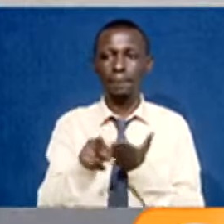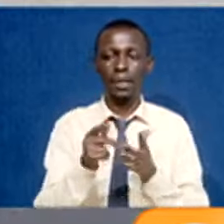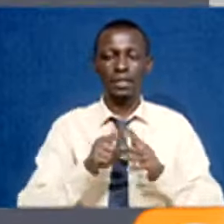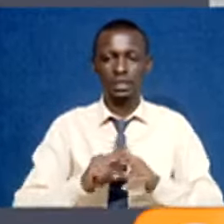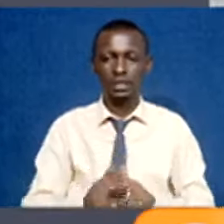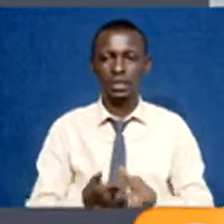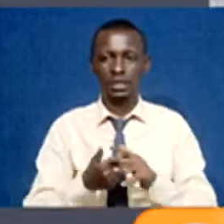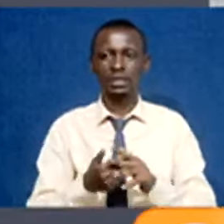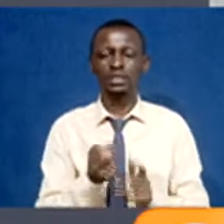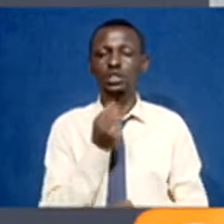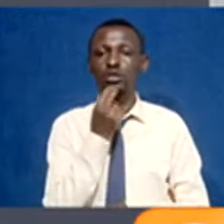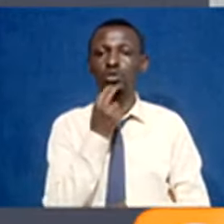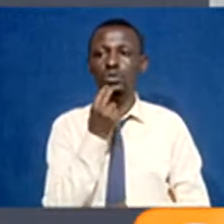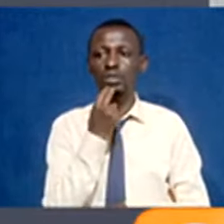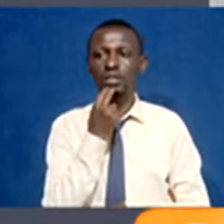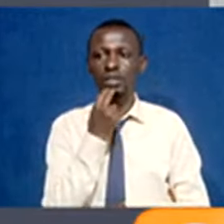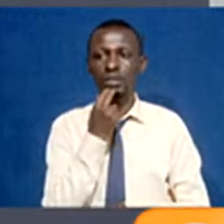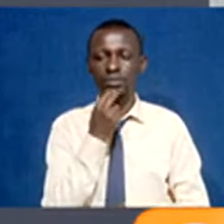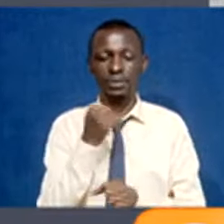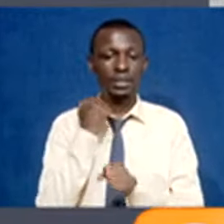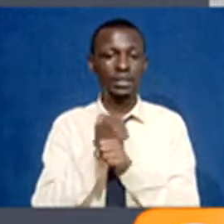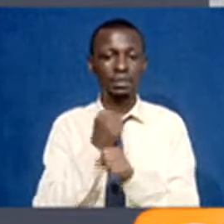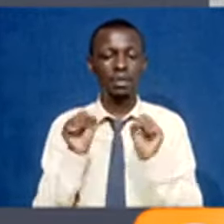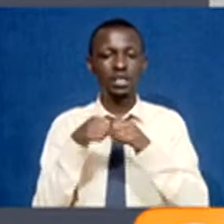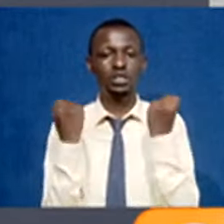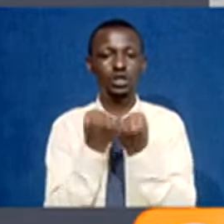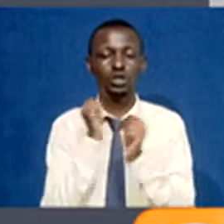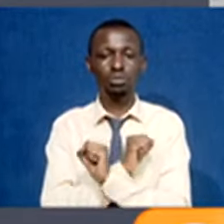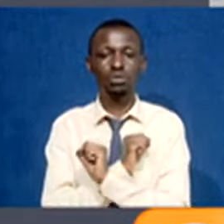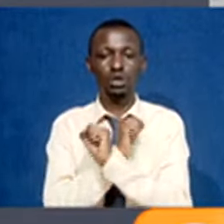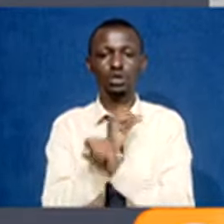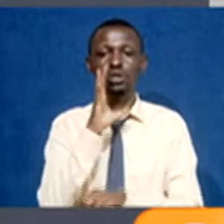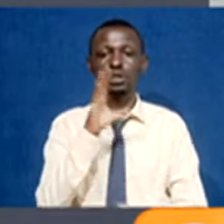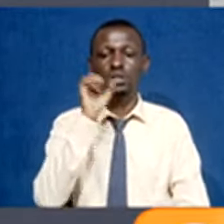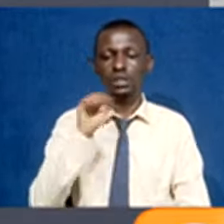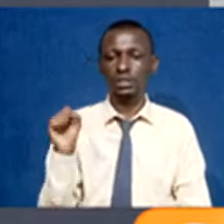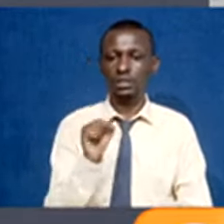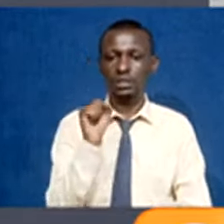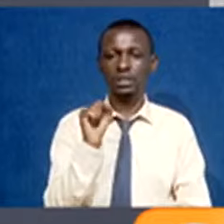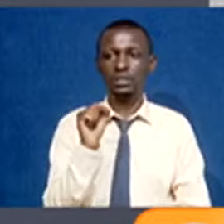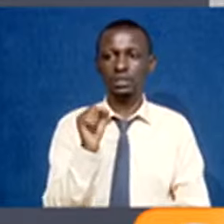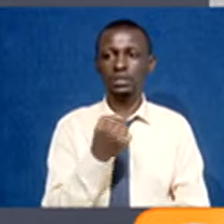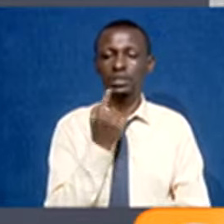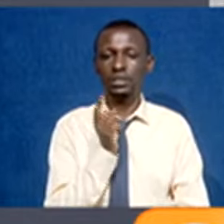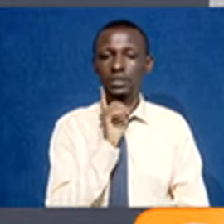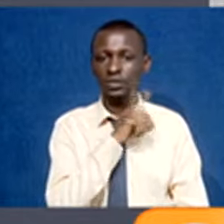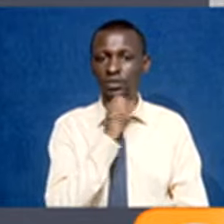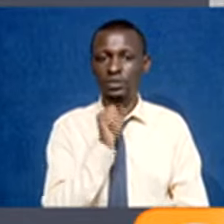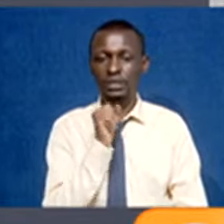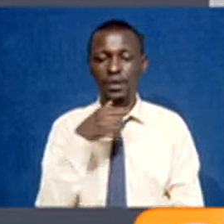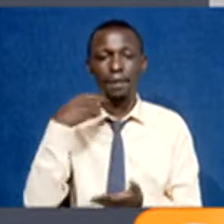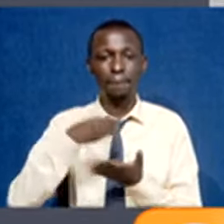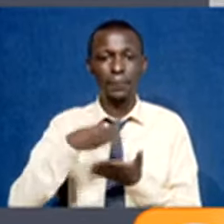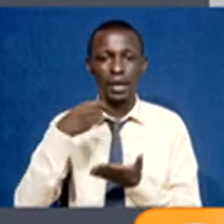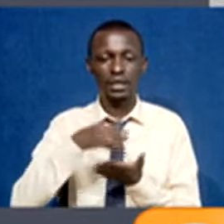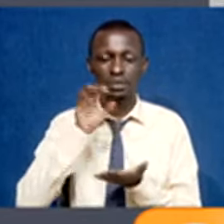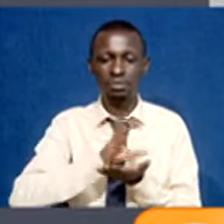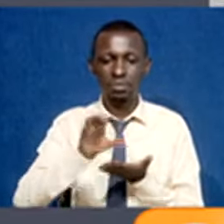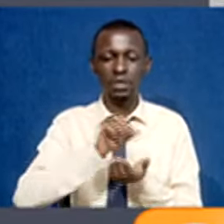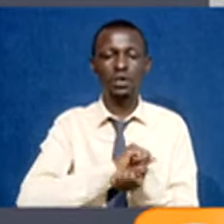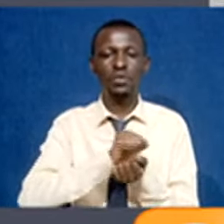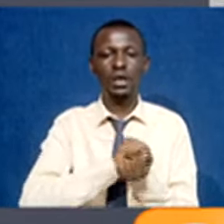starting Tuesday. Labor and Social Protection Cabinet Secretary Florence Bore revealed that the cash was released on